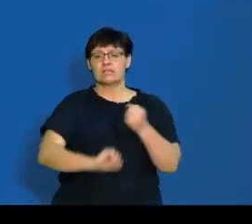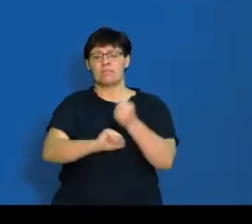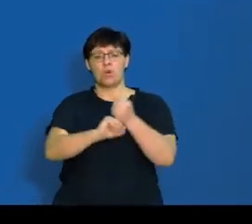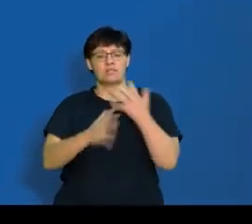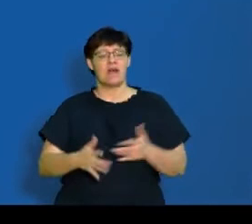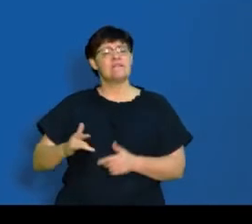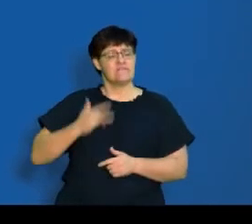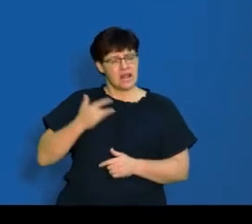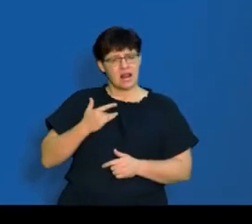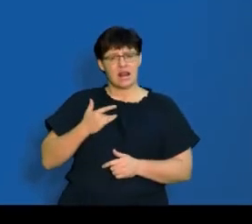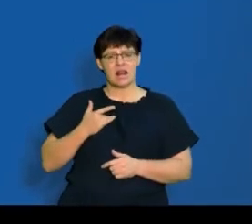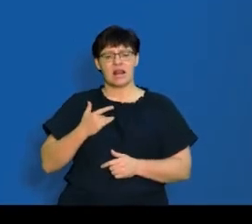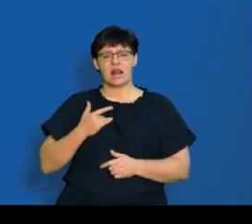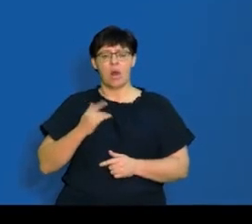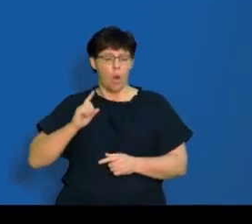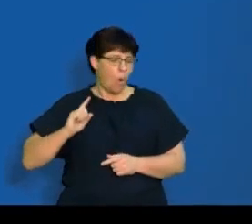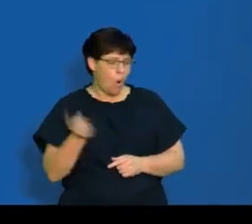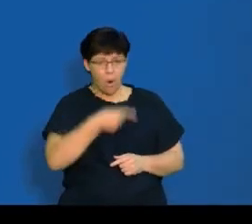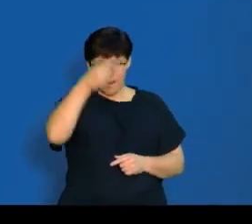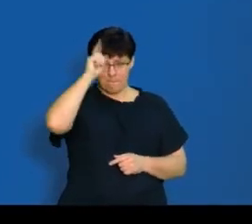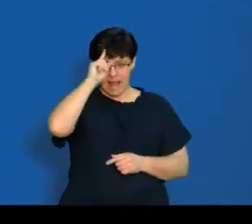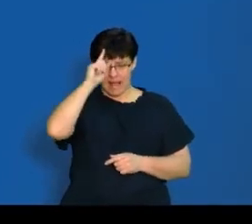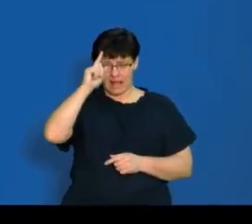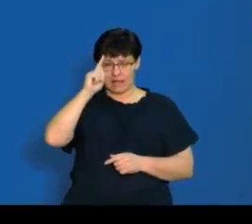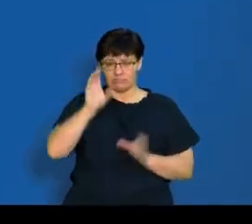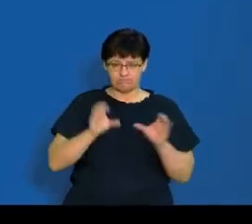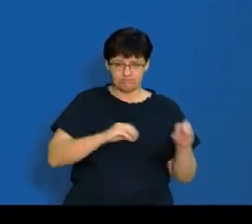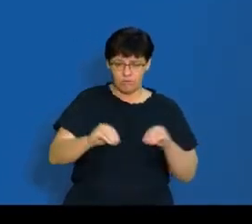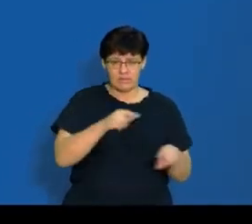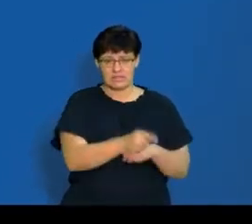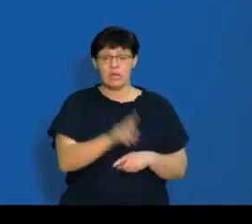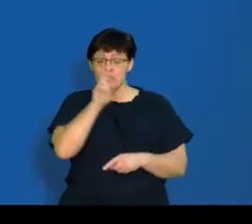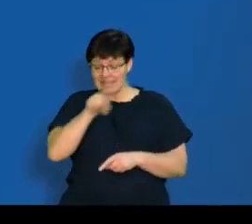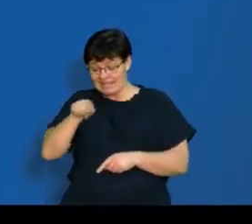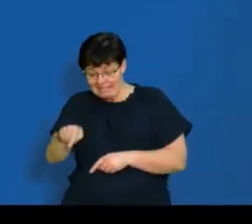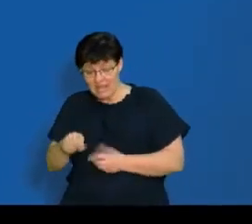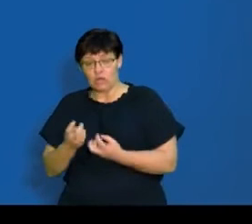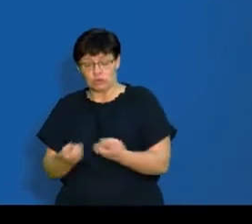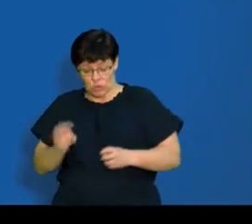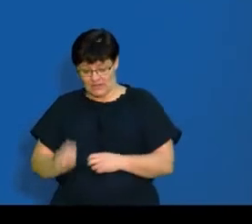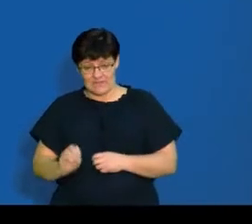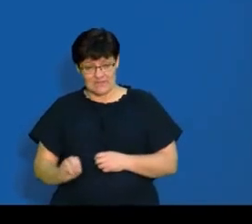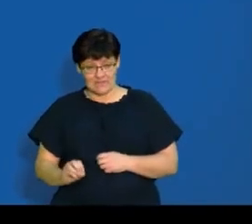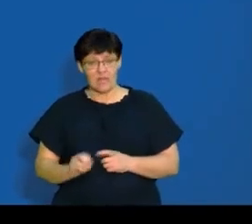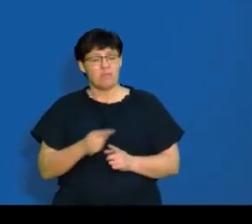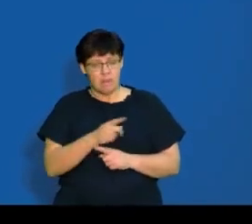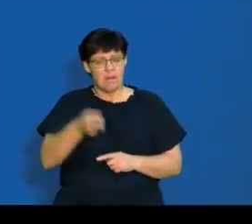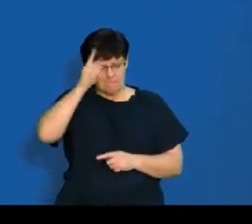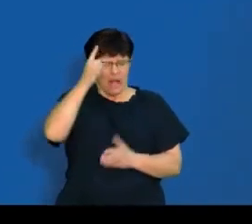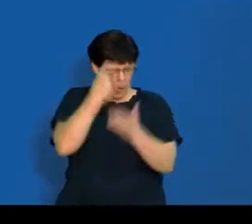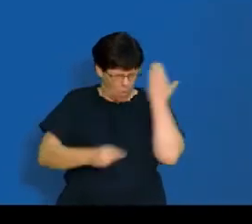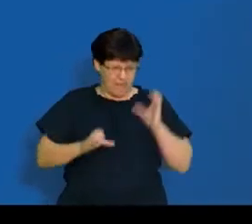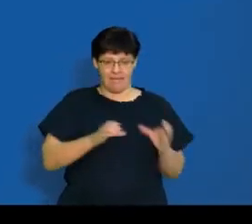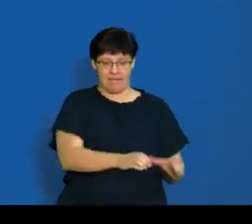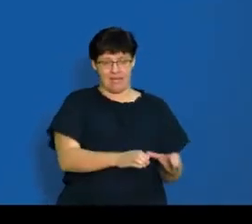felt that an exclusive all-black movement, again, you will have seen this in the source, that this was an all-black movement,